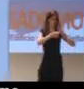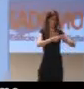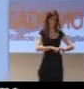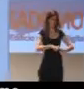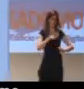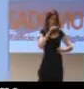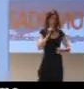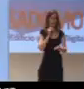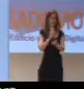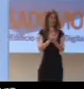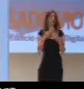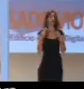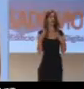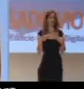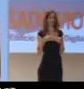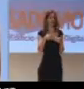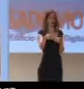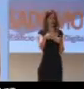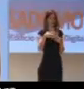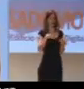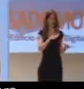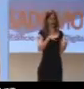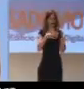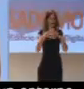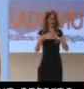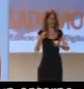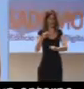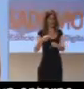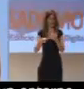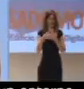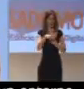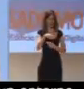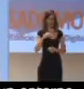our challenge as researchers is to